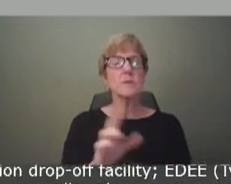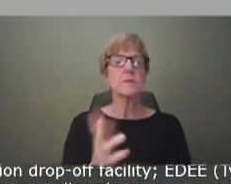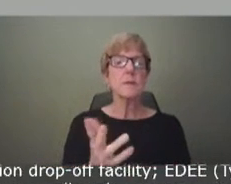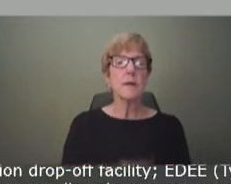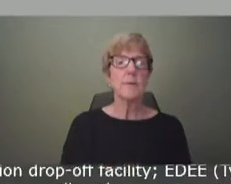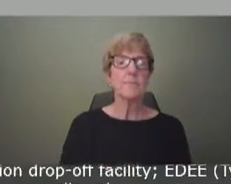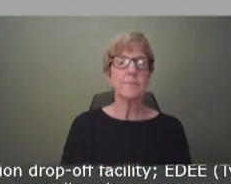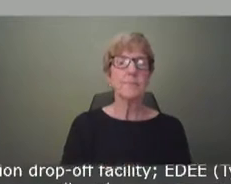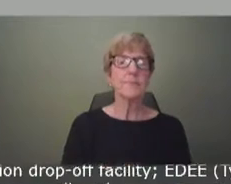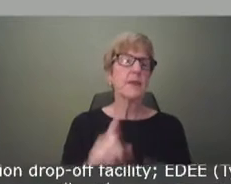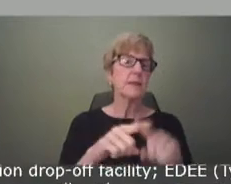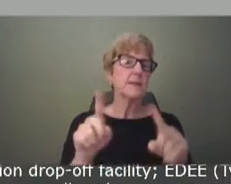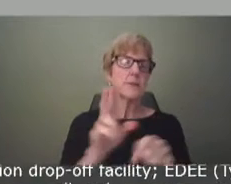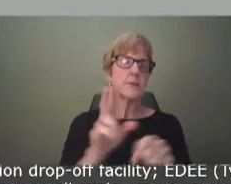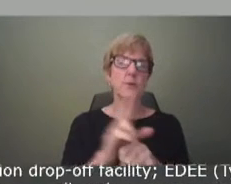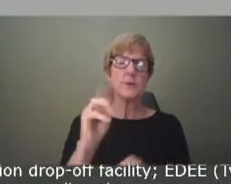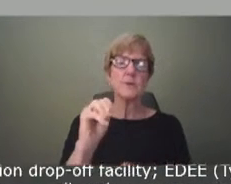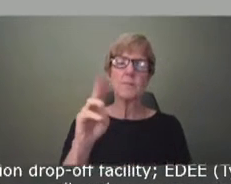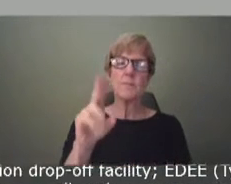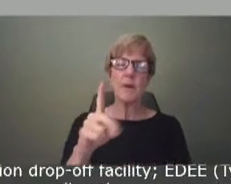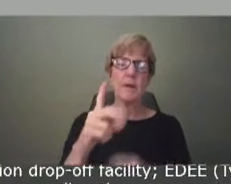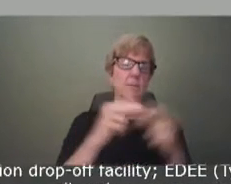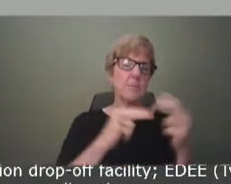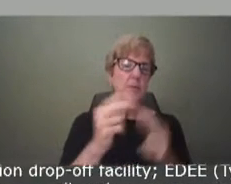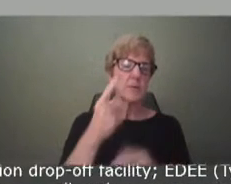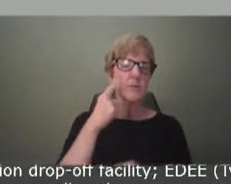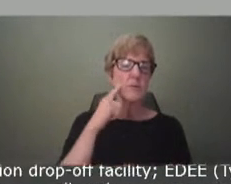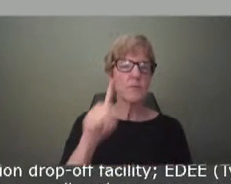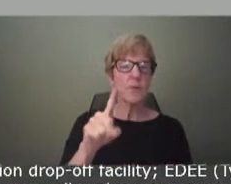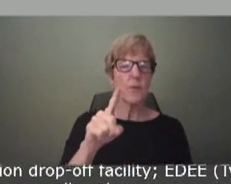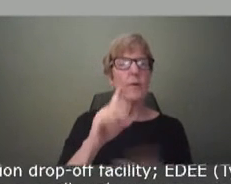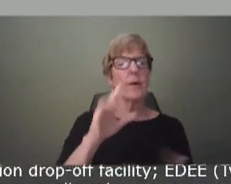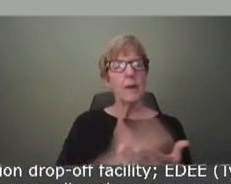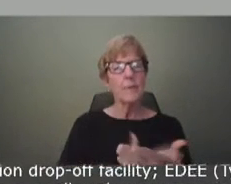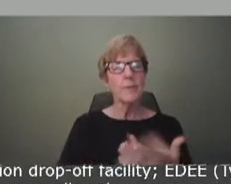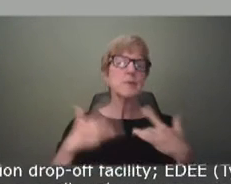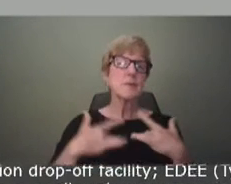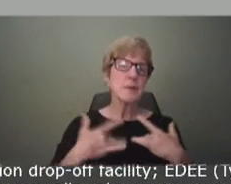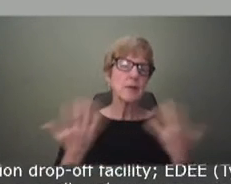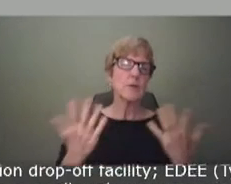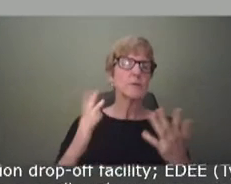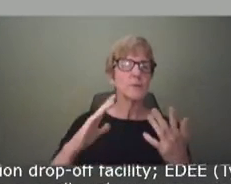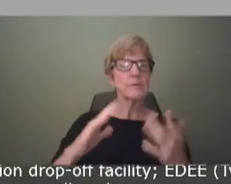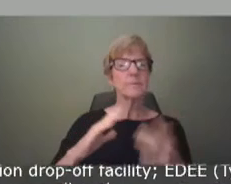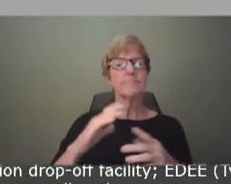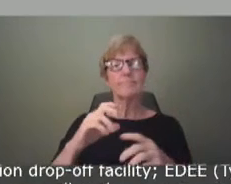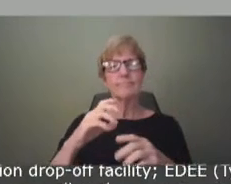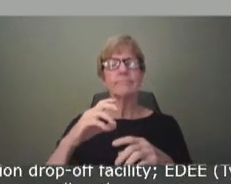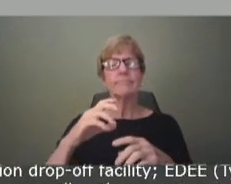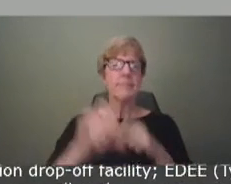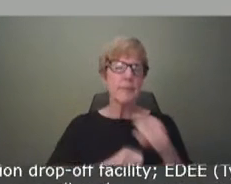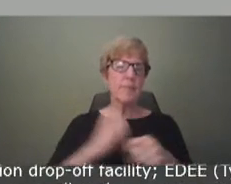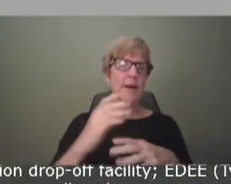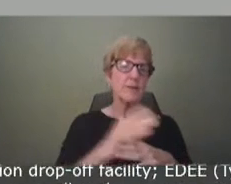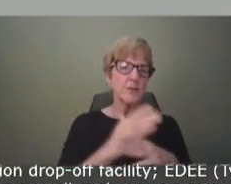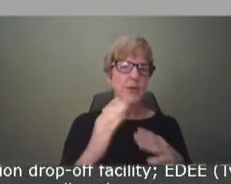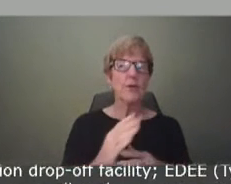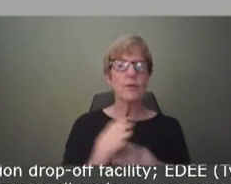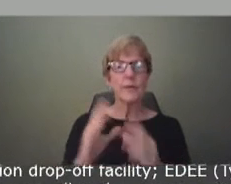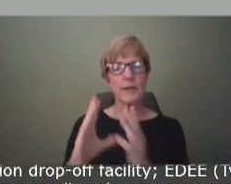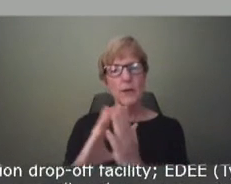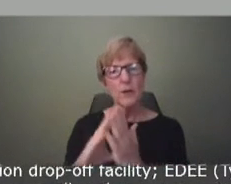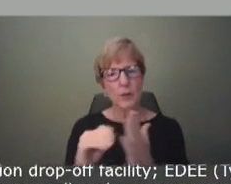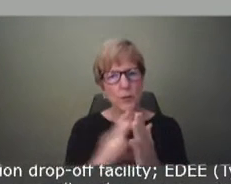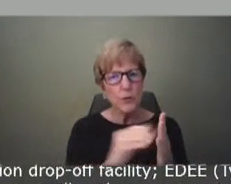different uses under mud so buildings for U musical cultural activities bike sharing stations small scale learning businesses such as a